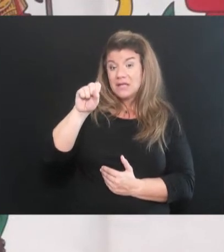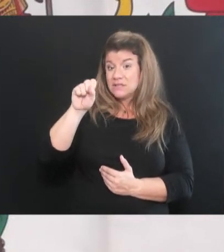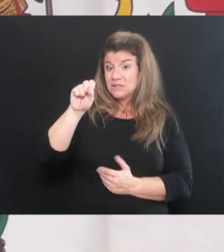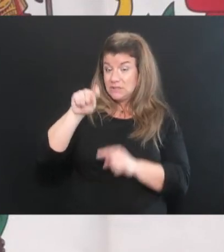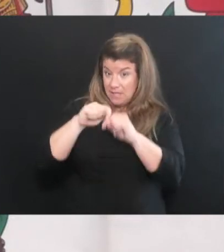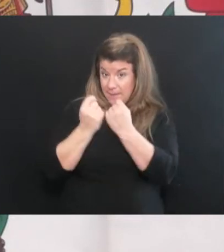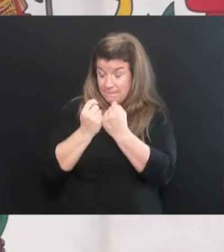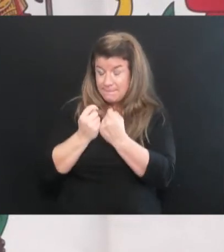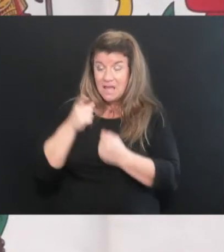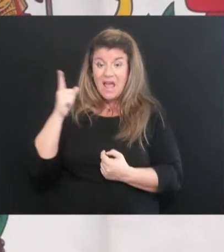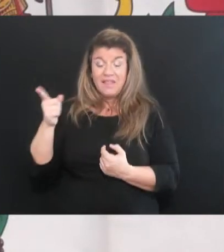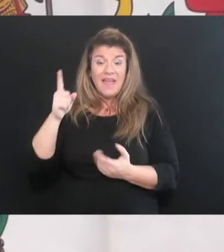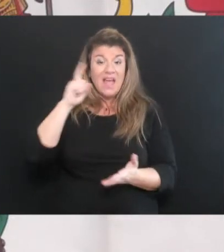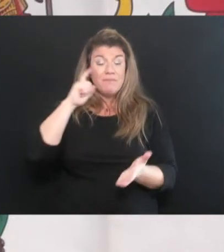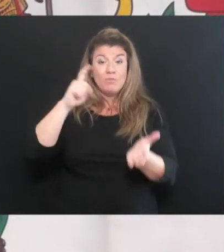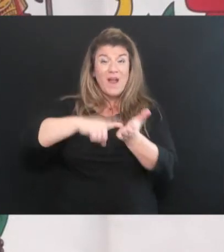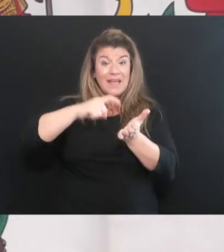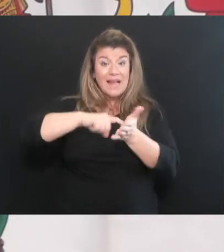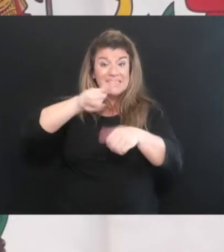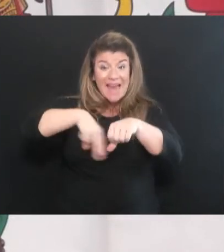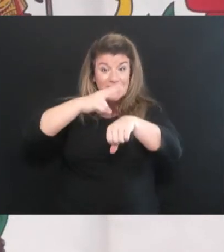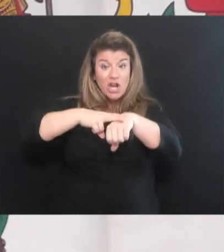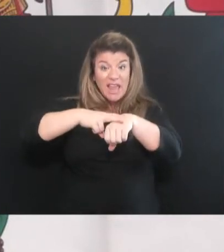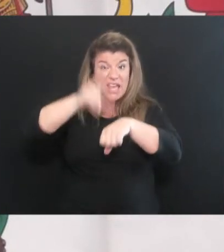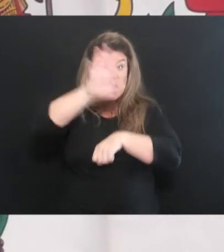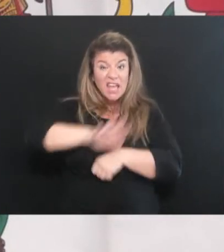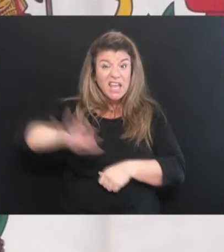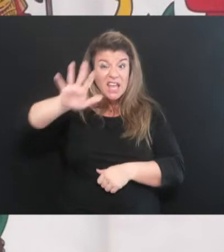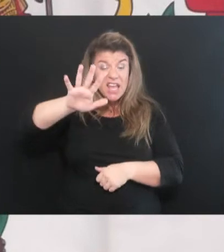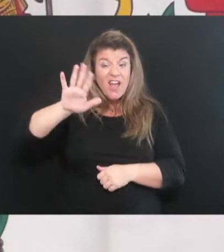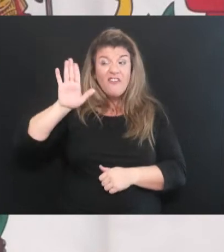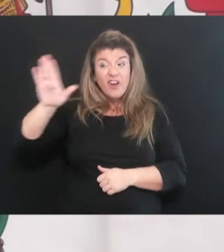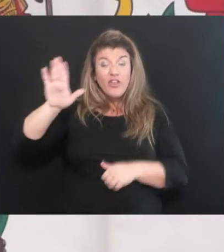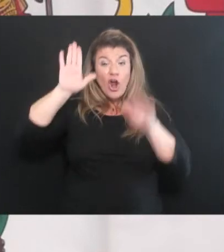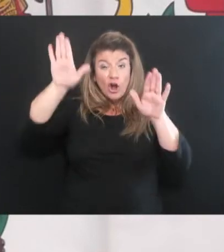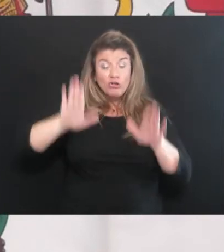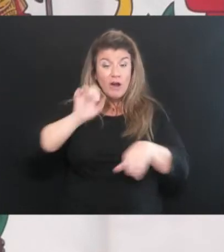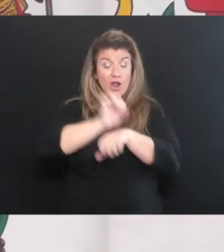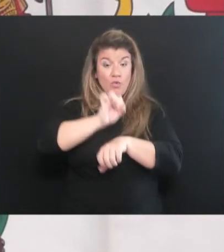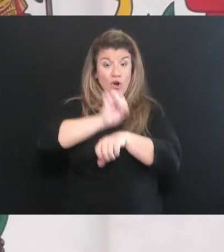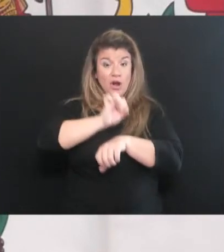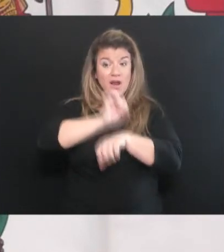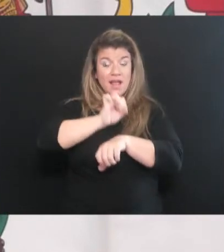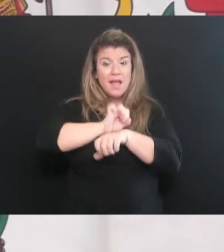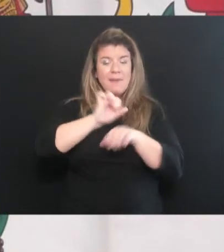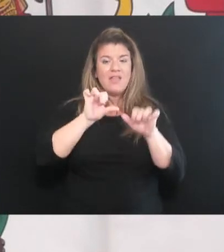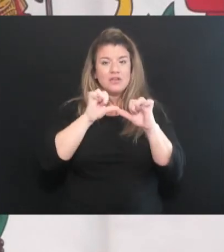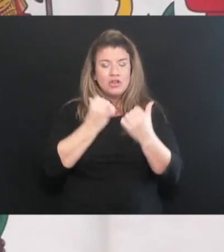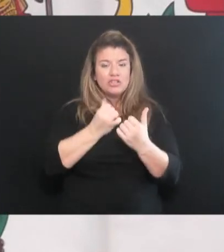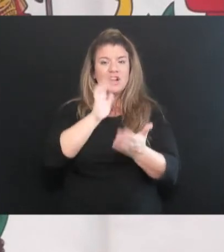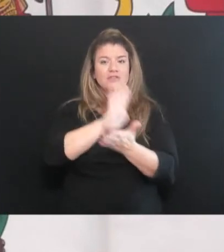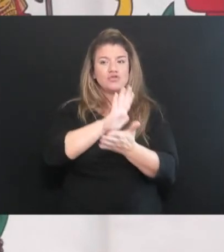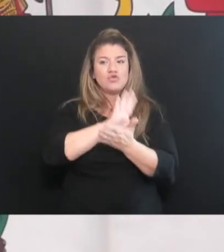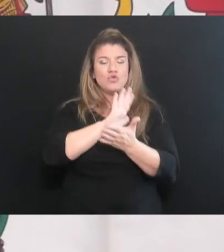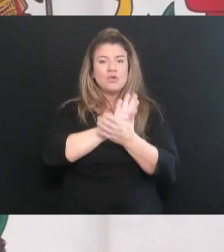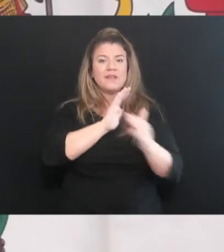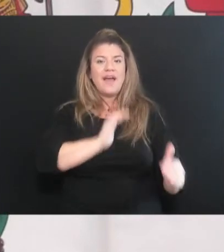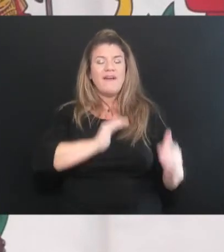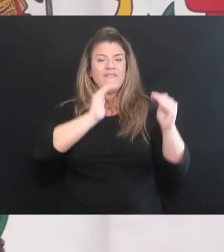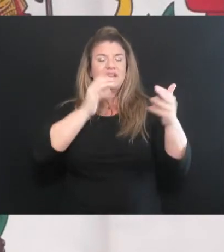been recognized nationally for their great work by the Association of Schools Advancing